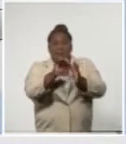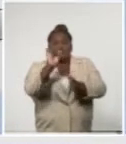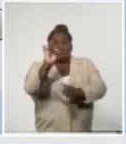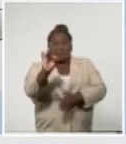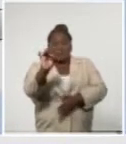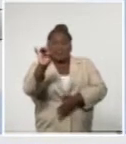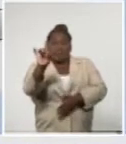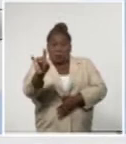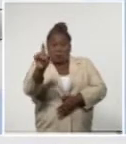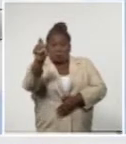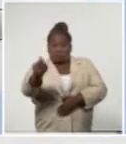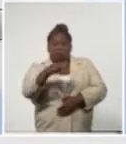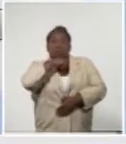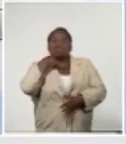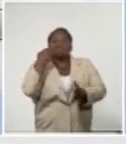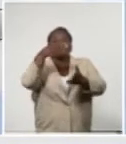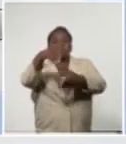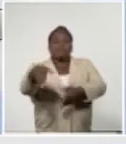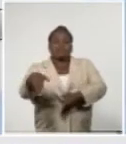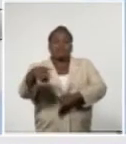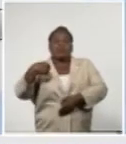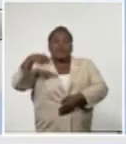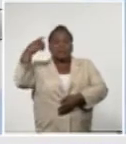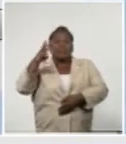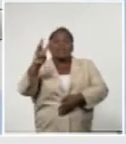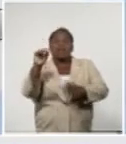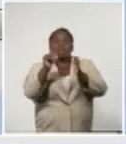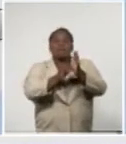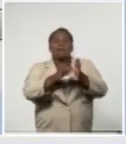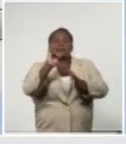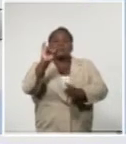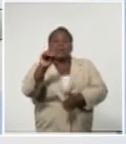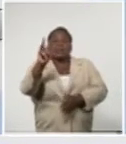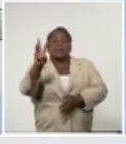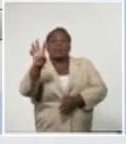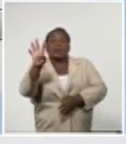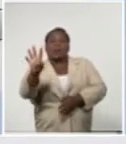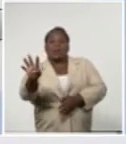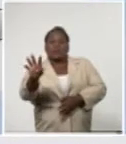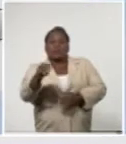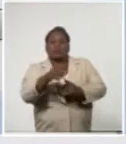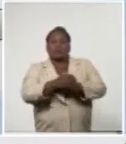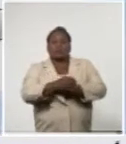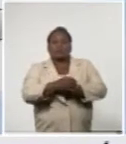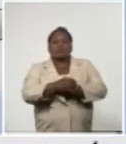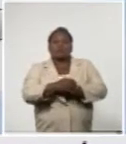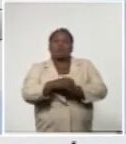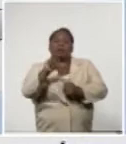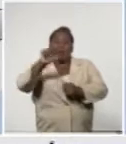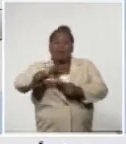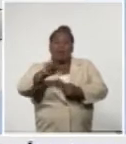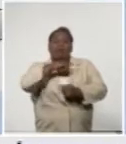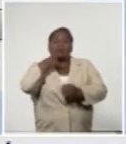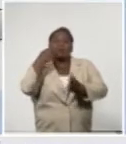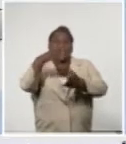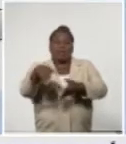230,079 deaths. Yesterday it had 3,634 for a lethality of